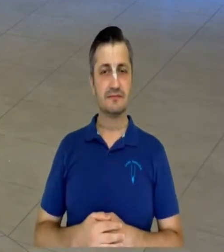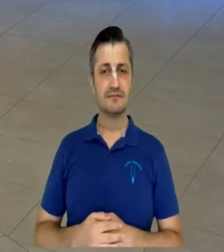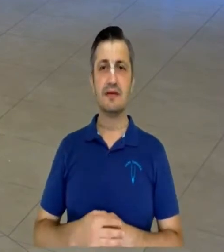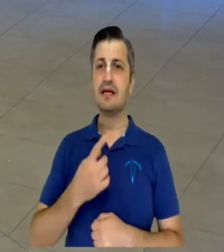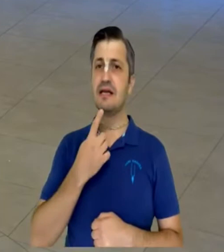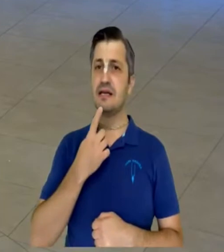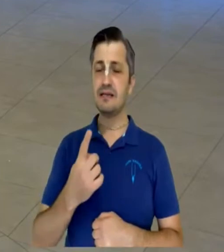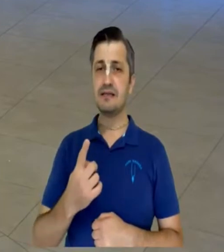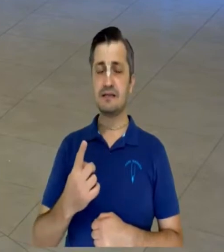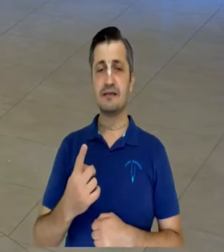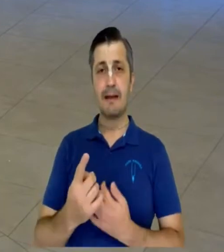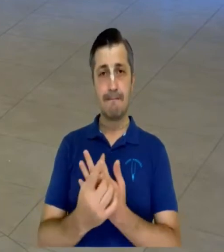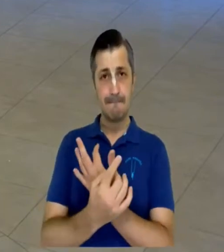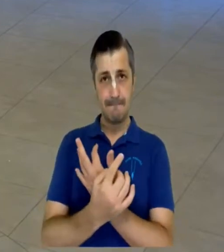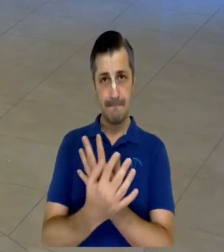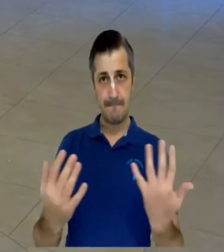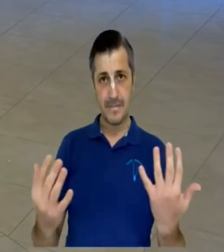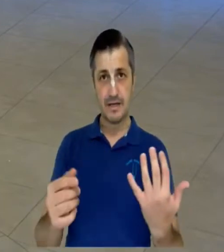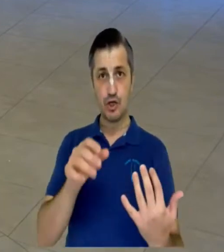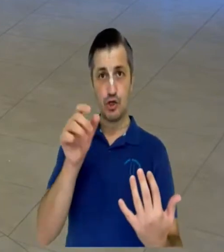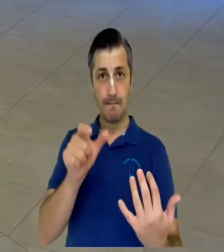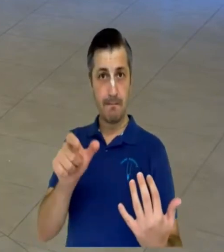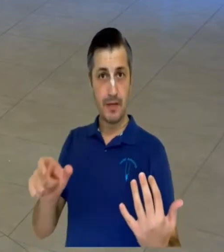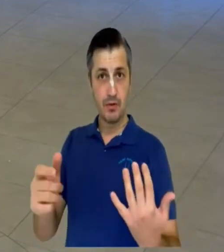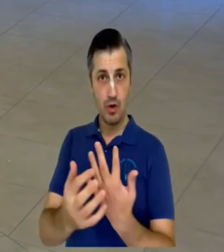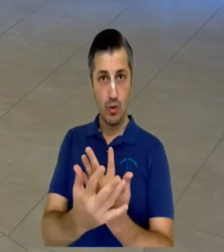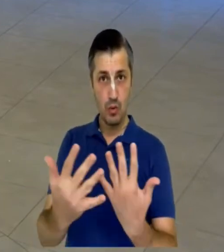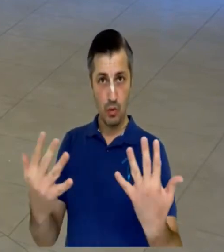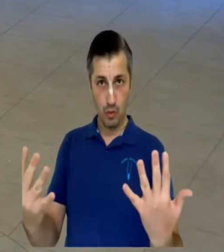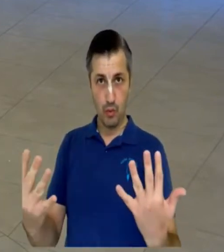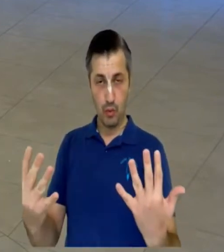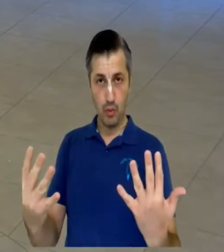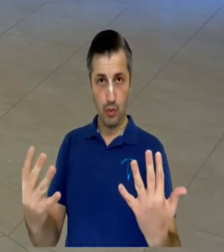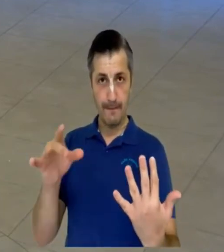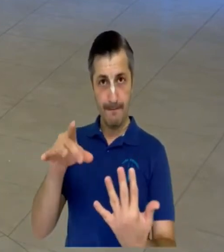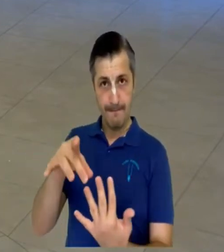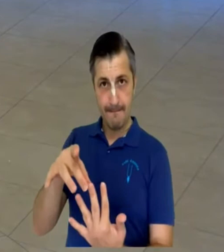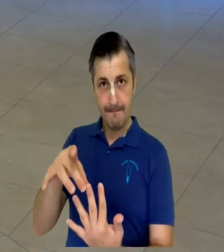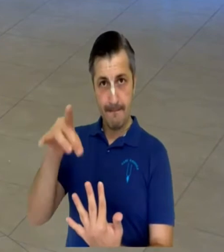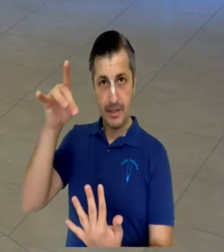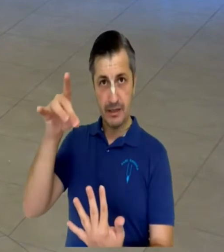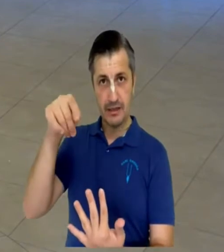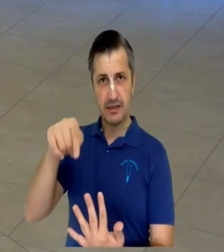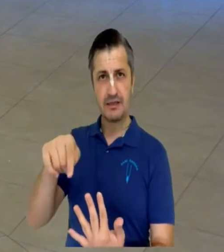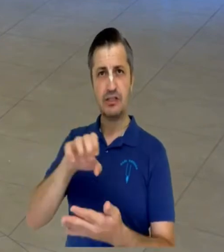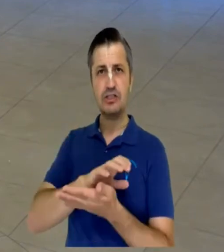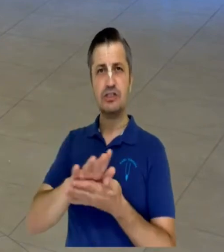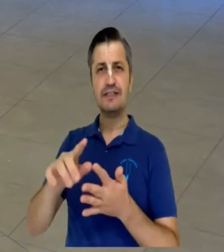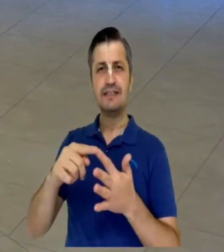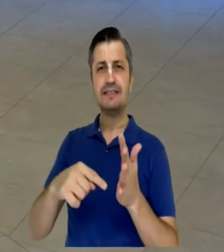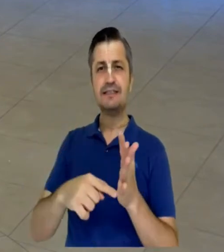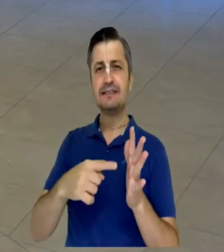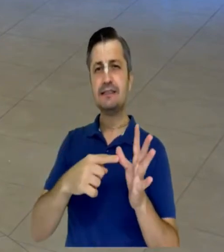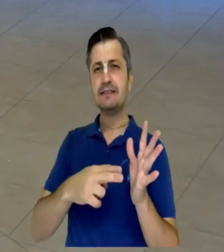eko bahunam, one out of many souls is Chaitana, conscious, out